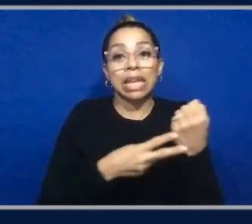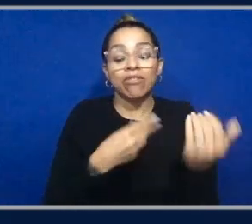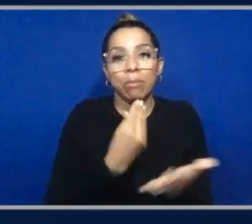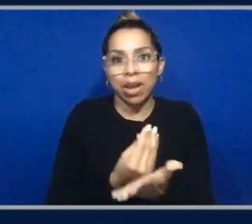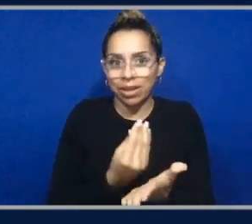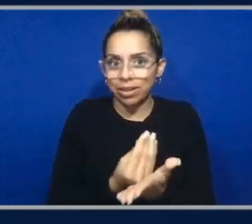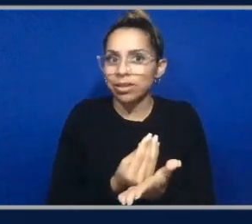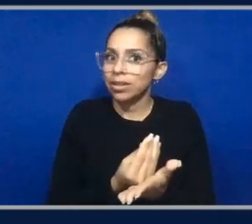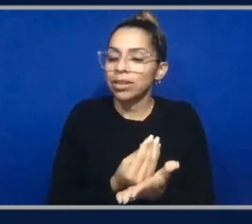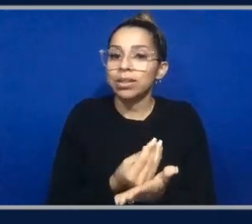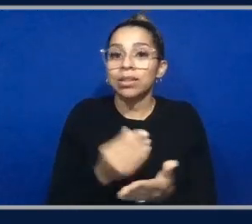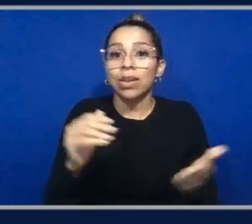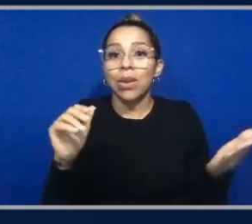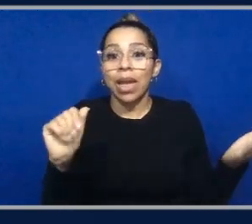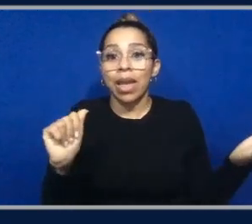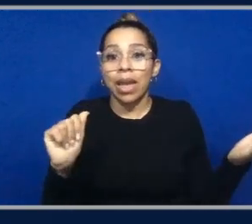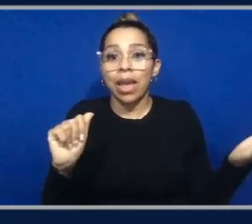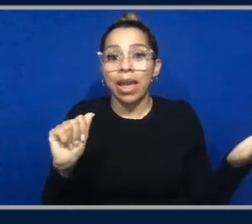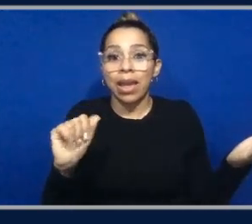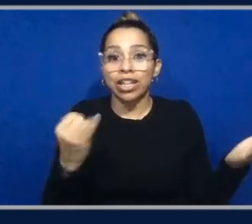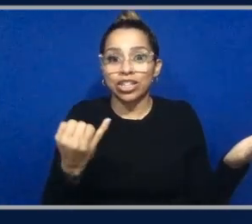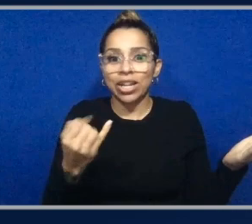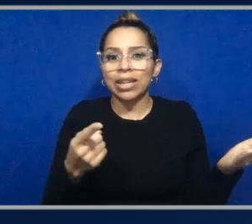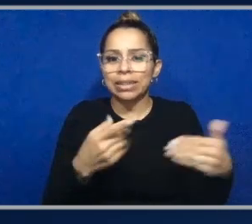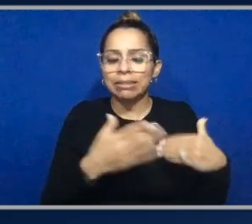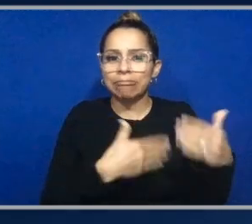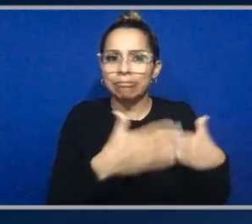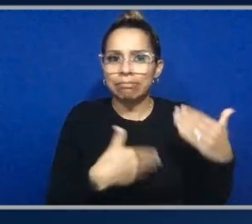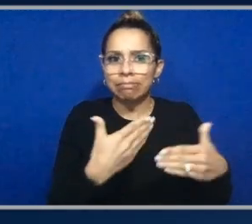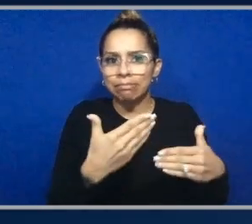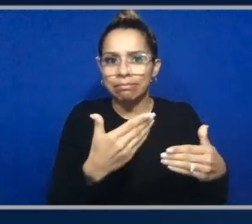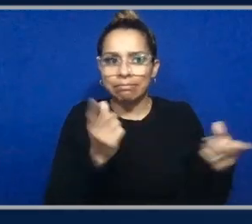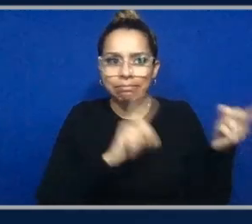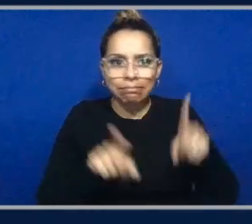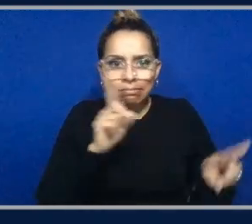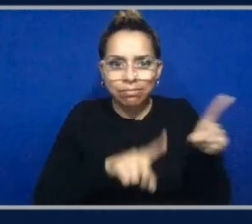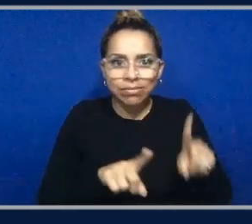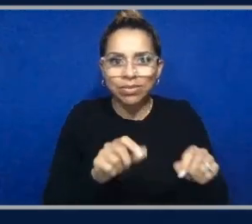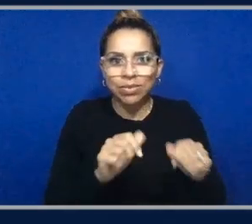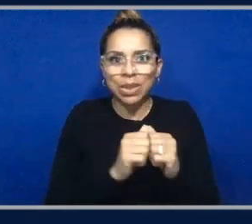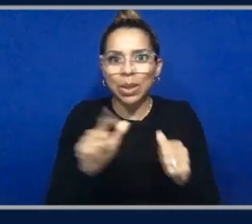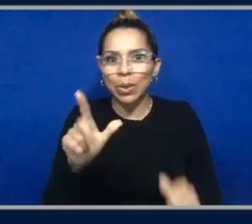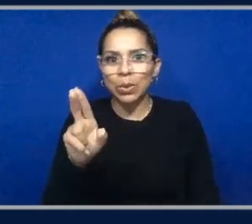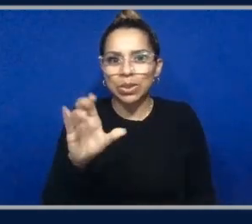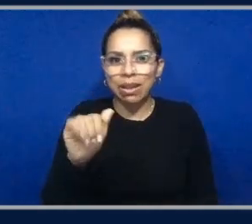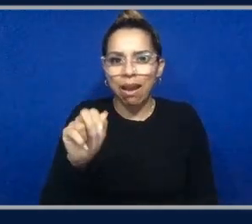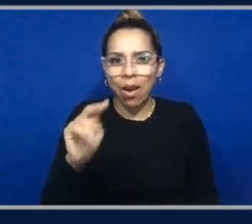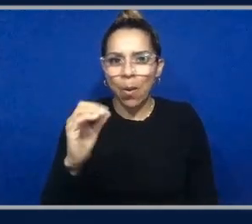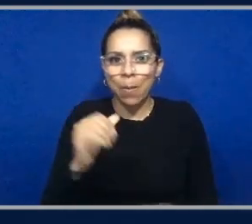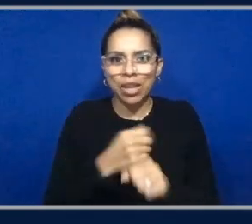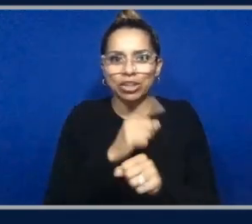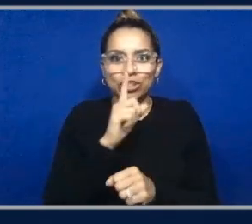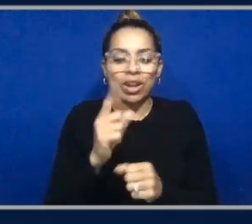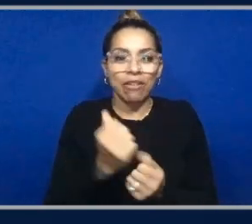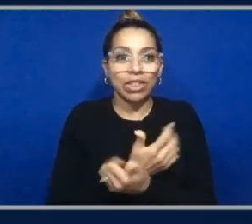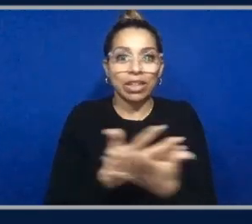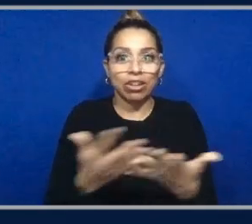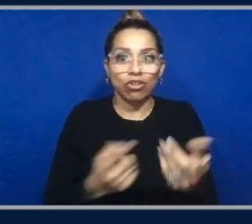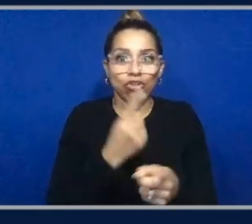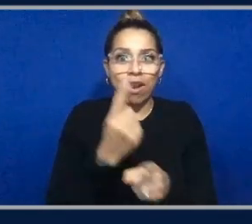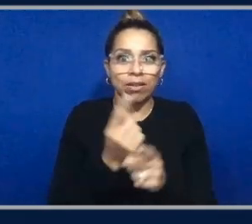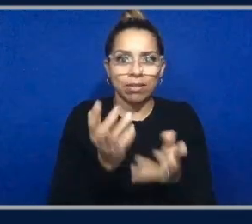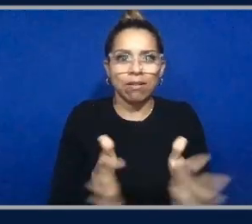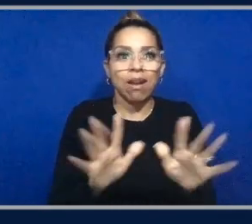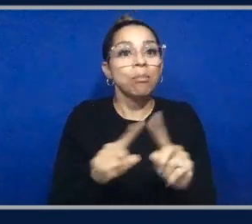some help. He's working with Luciano on that to make sure that it's all correct and done. But I do want to see the results of